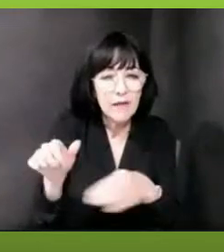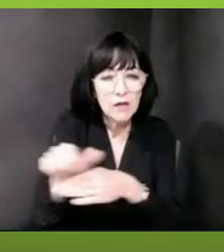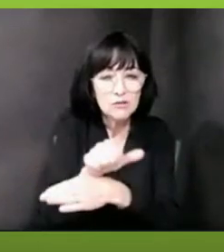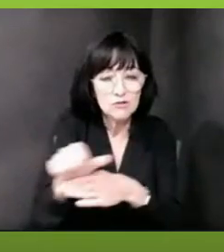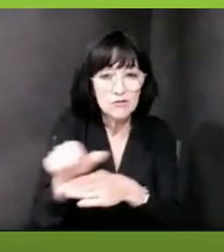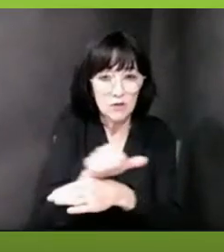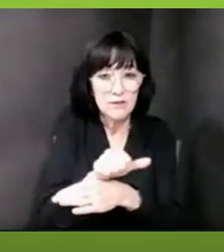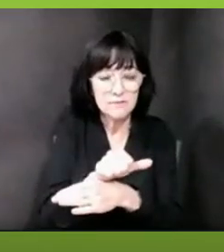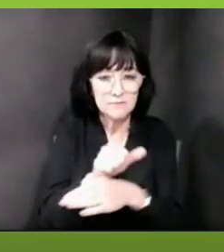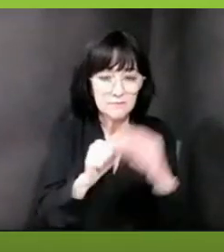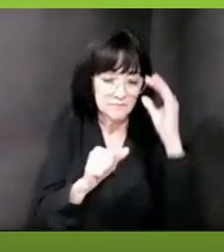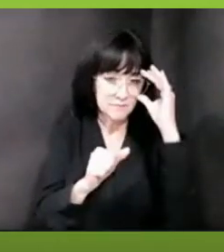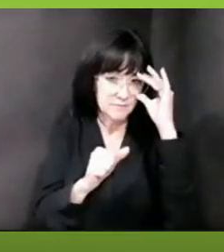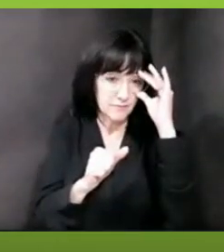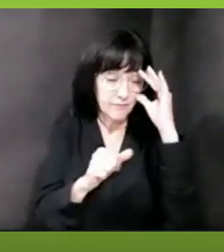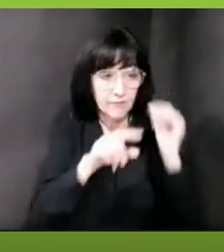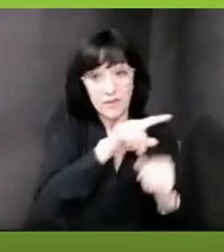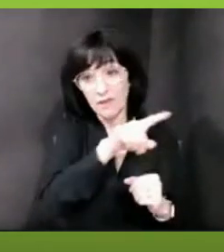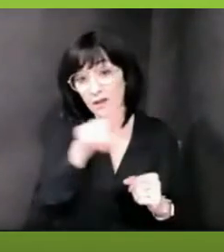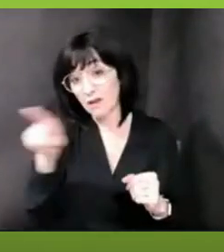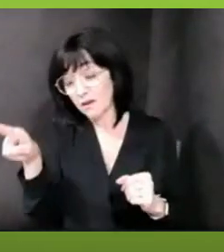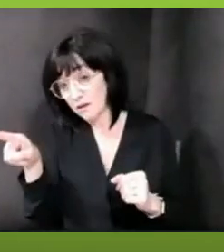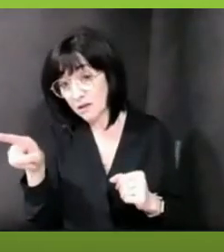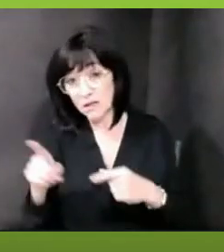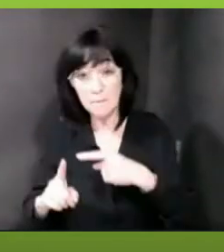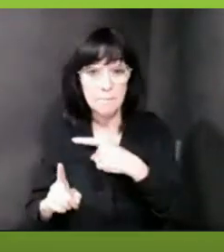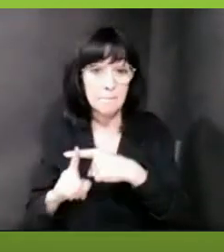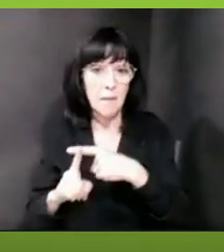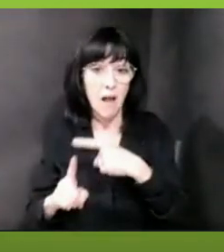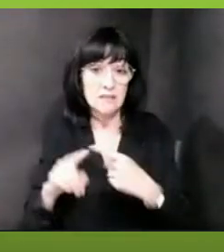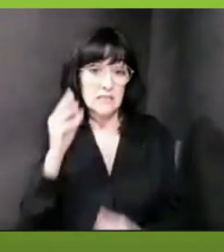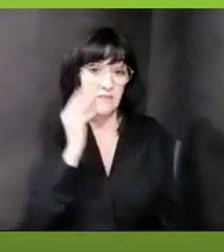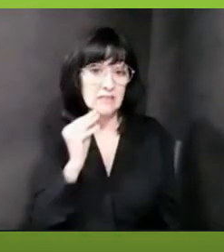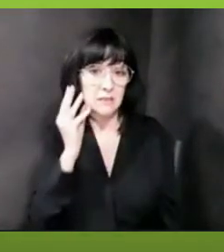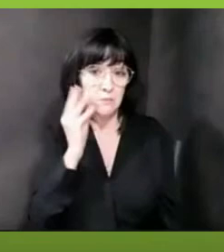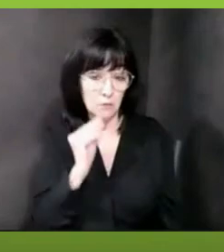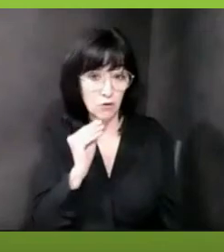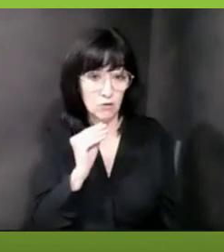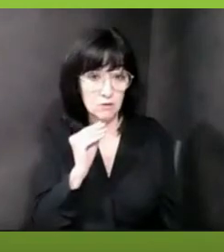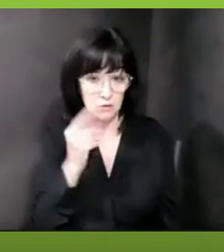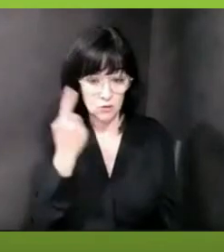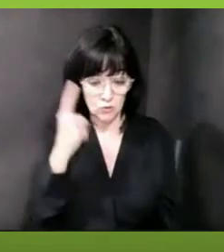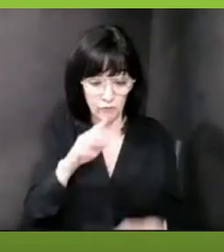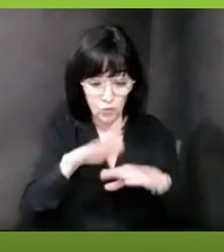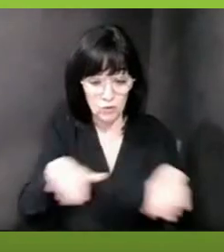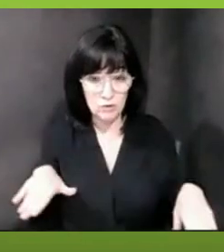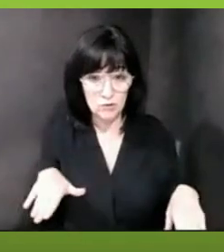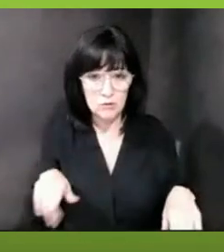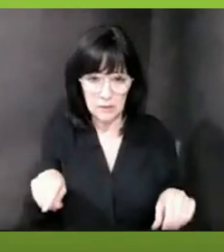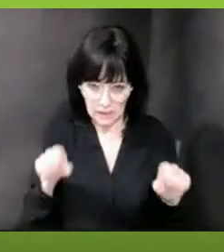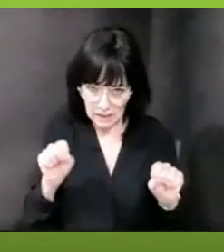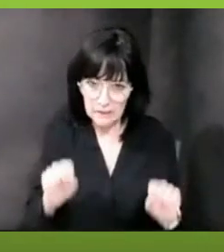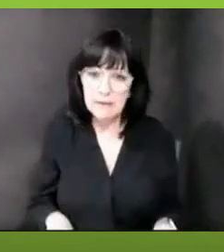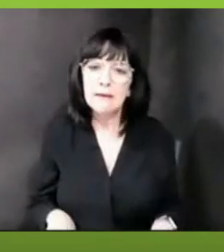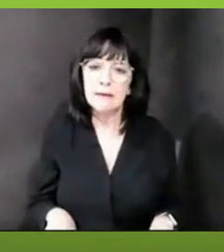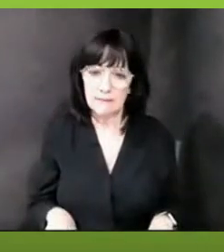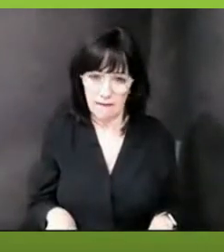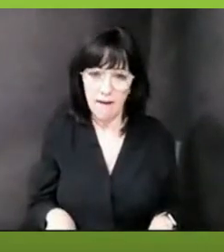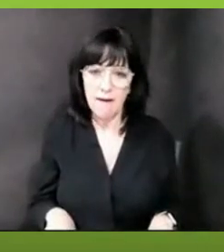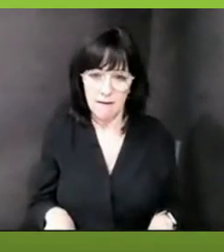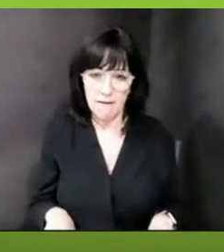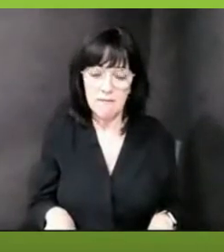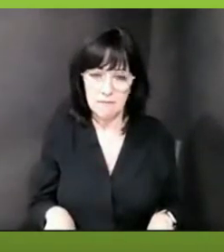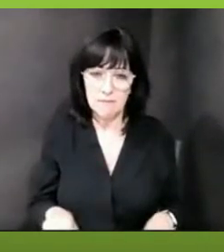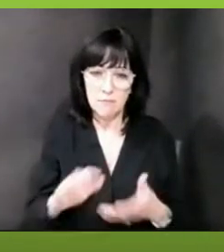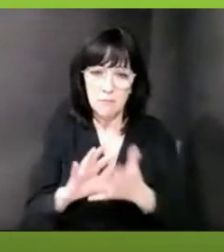child's life, just one, that child can be resilient. Well, why not 2 or why not 3? Why not 4,